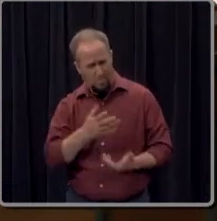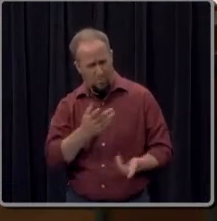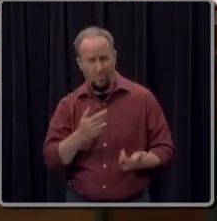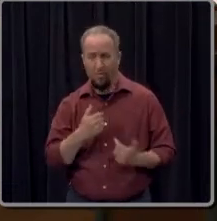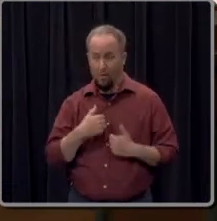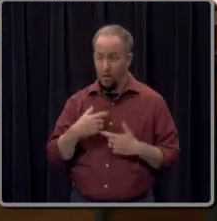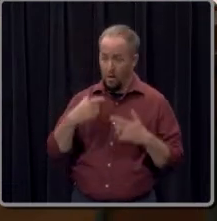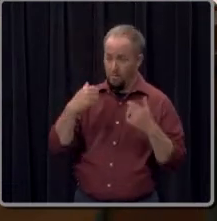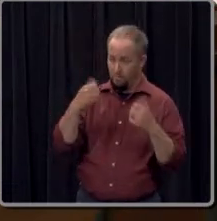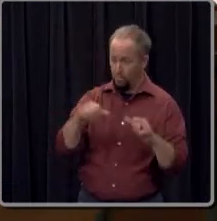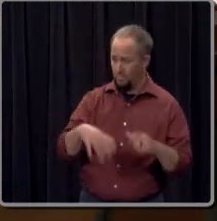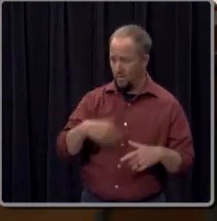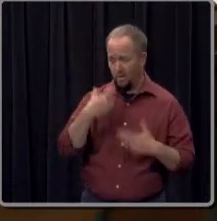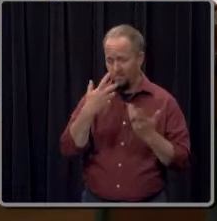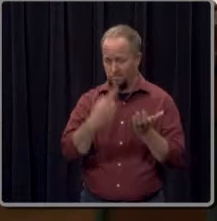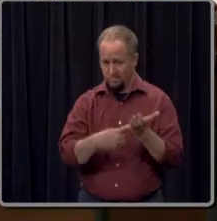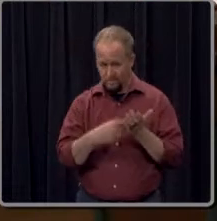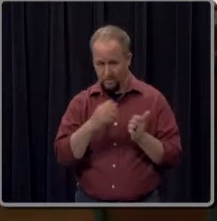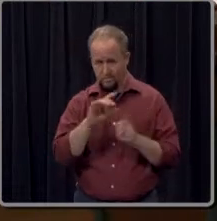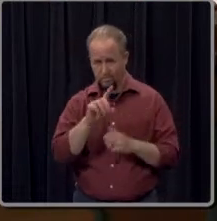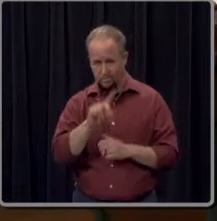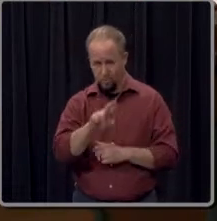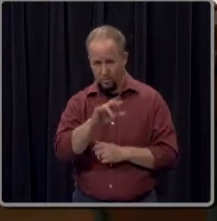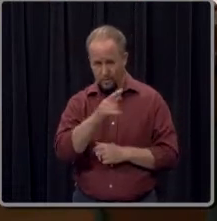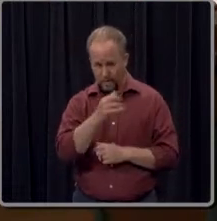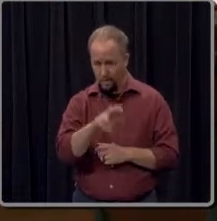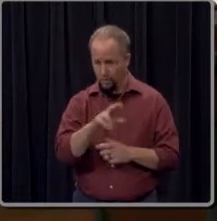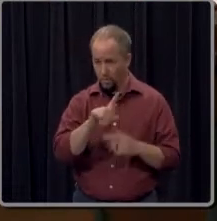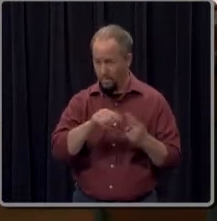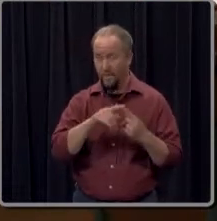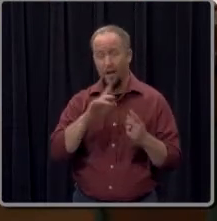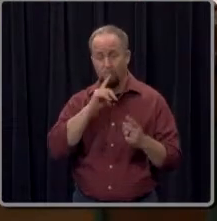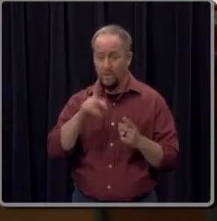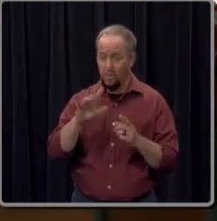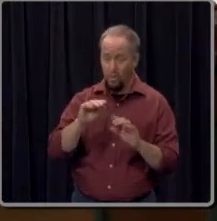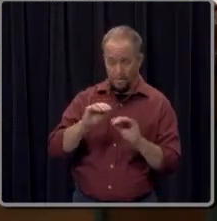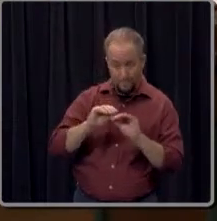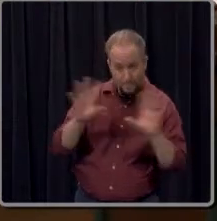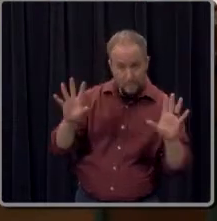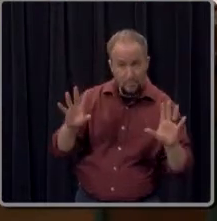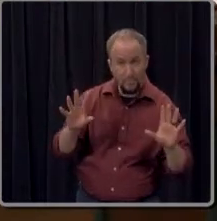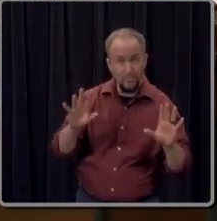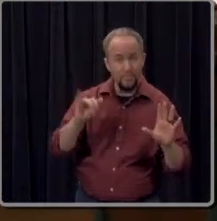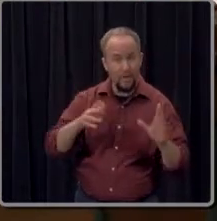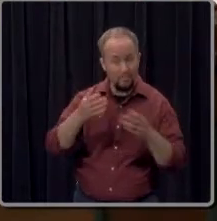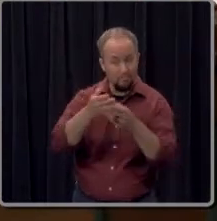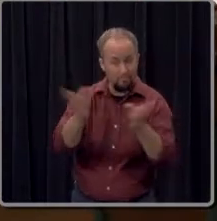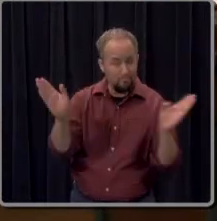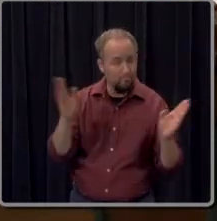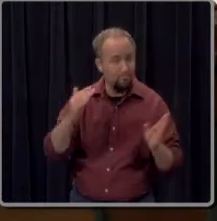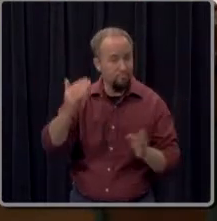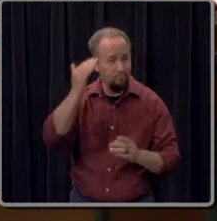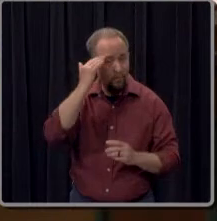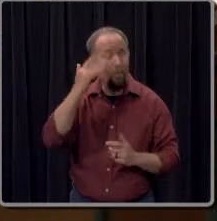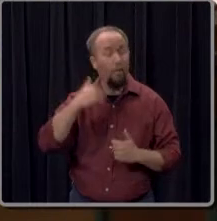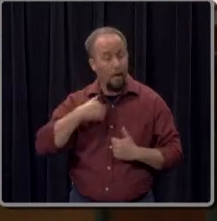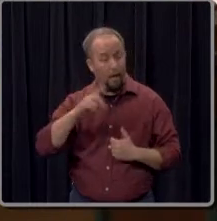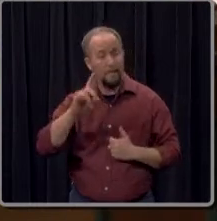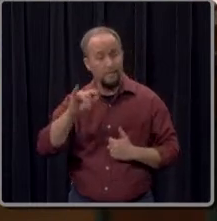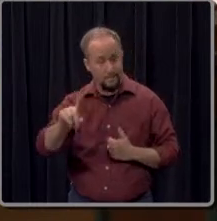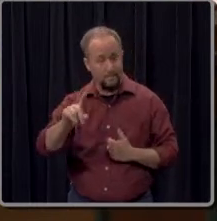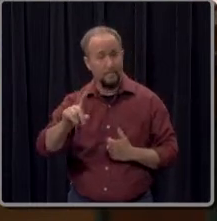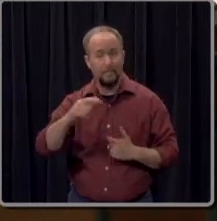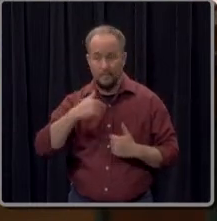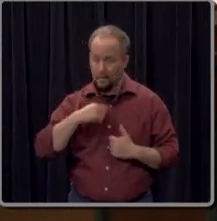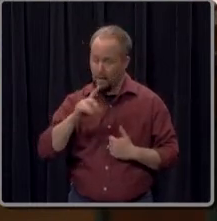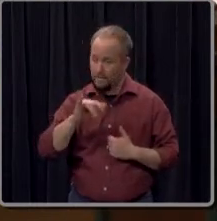I posted that. I talked to Dr. Yeager about it. And I want to be very sure that the public knows I did. And